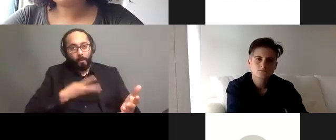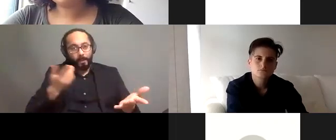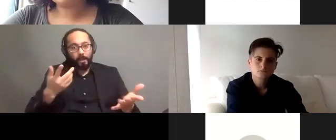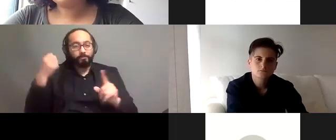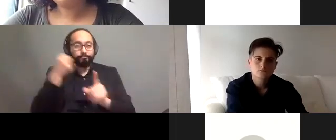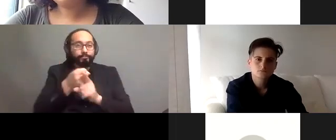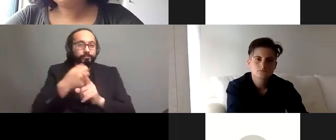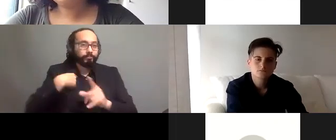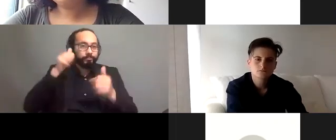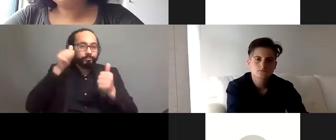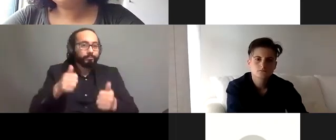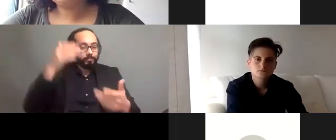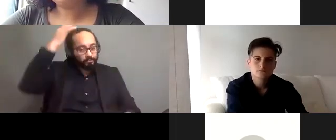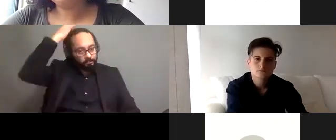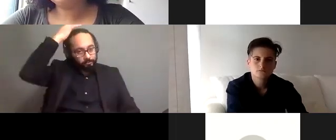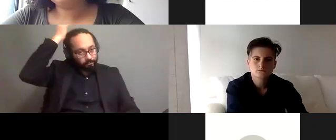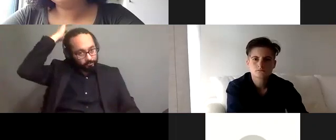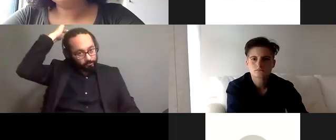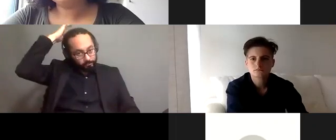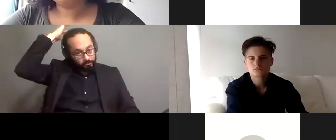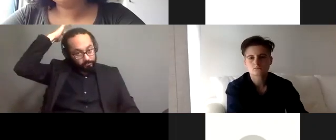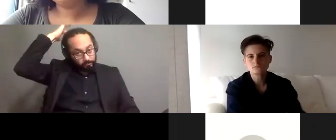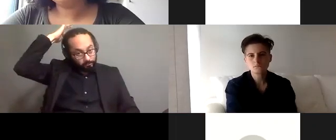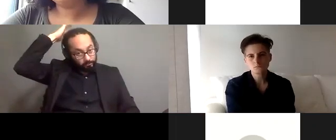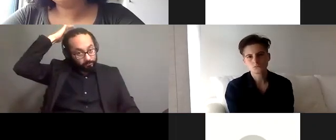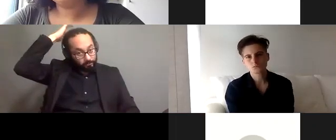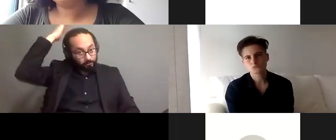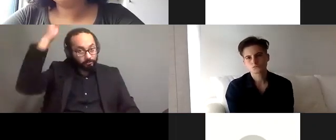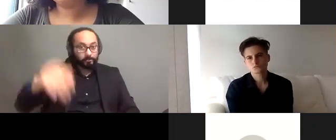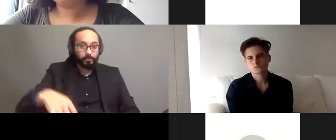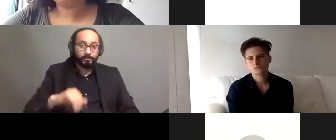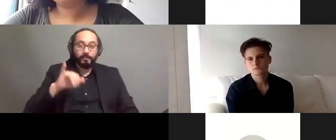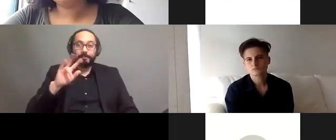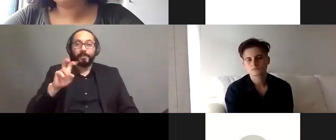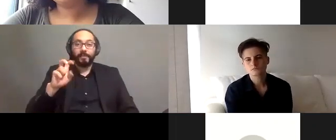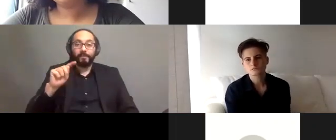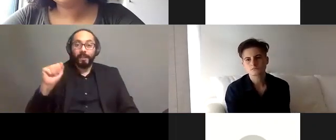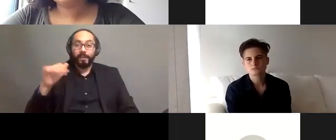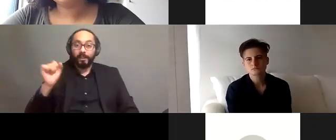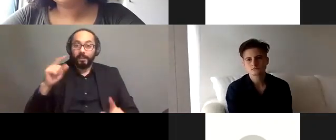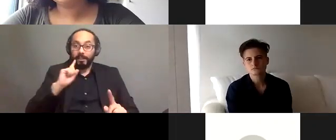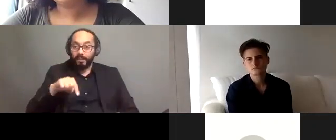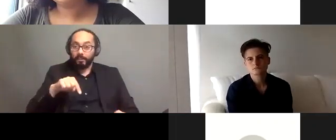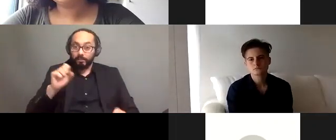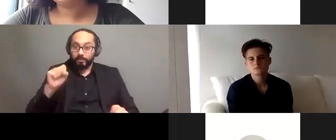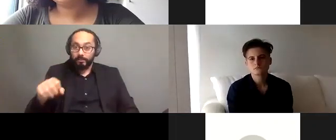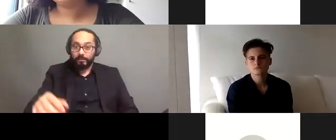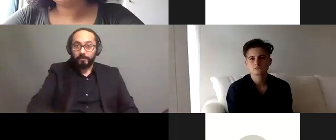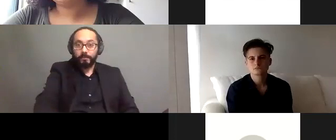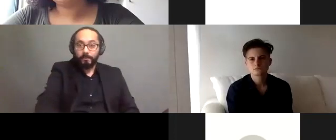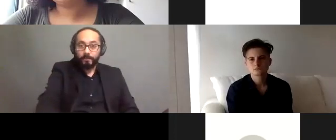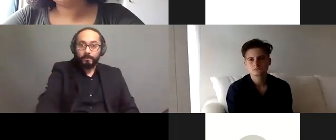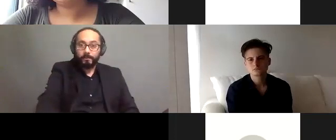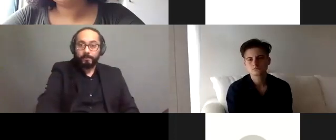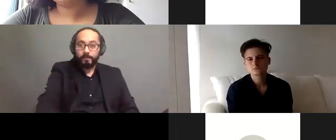Great. I guess, Ivetta, could you answer the same question or? Yeah, I mean, because